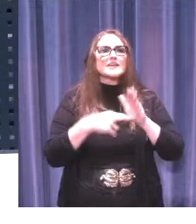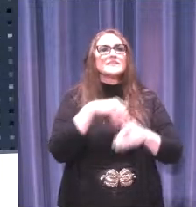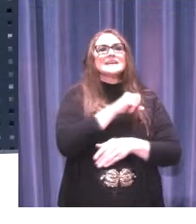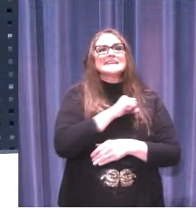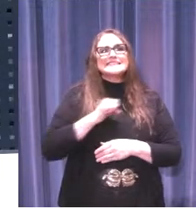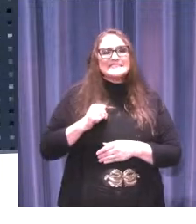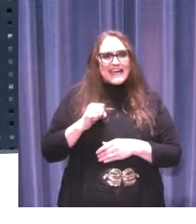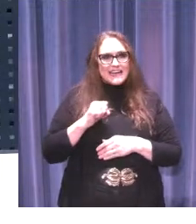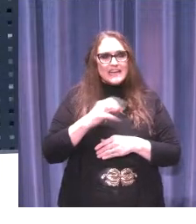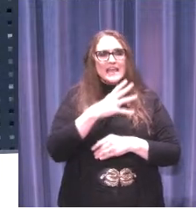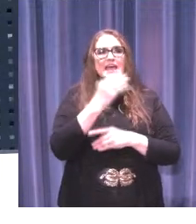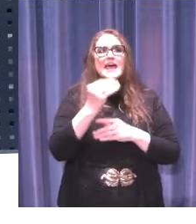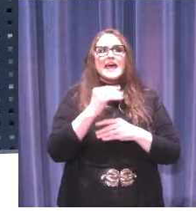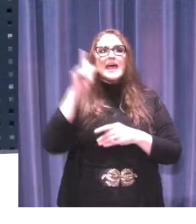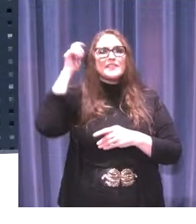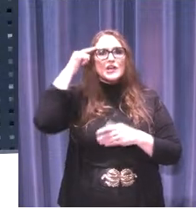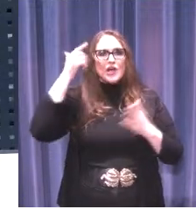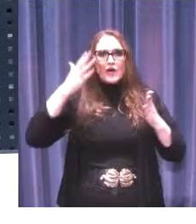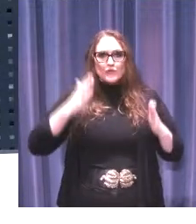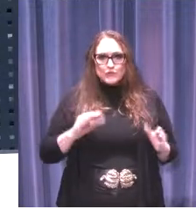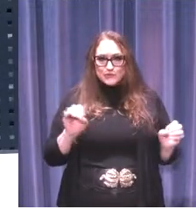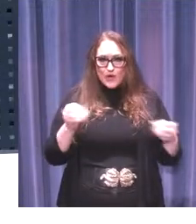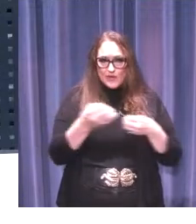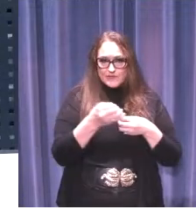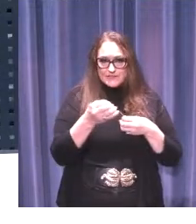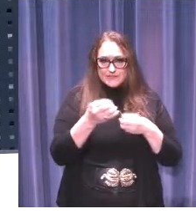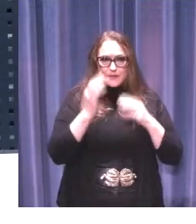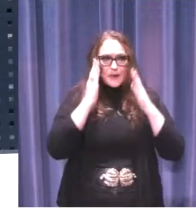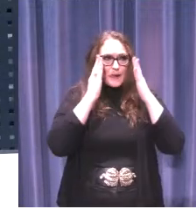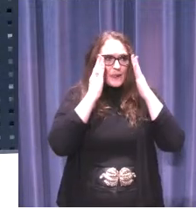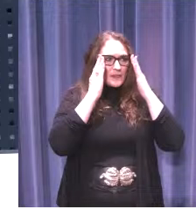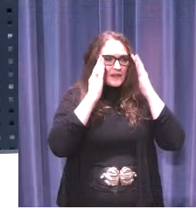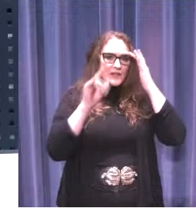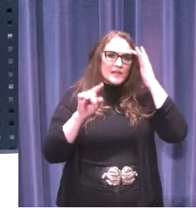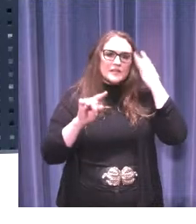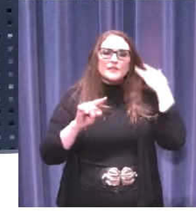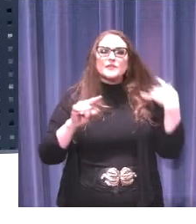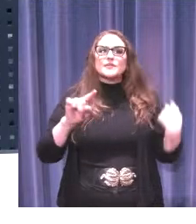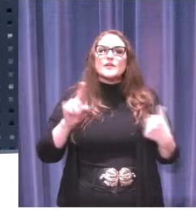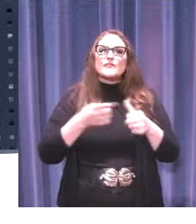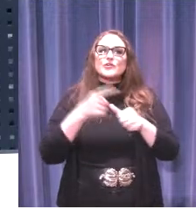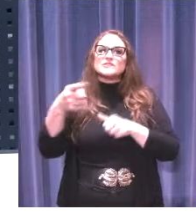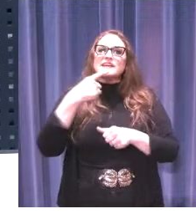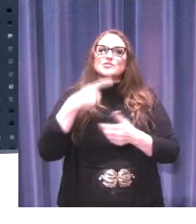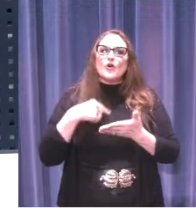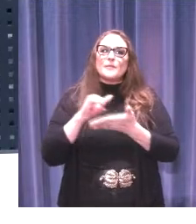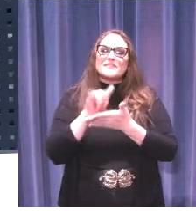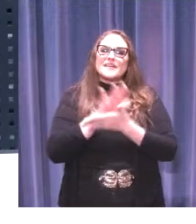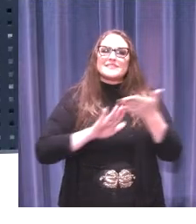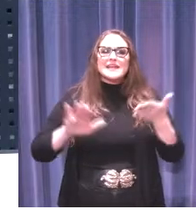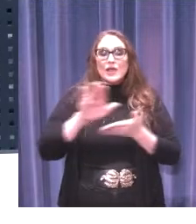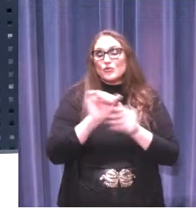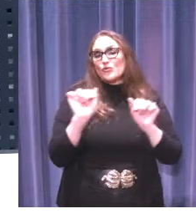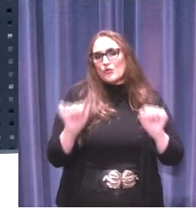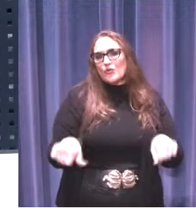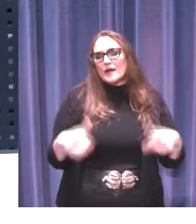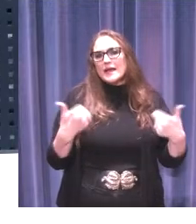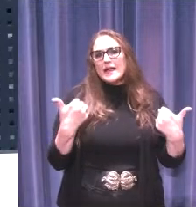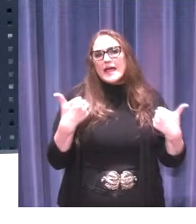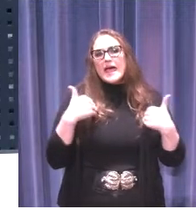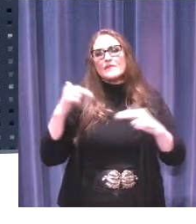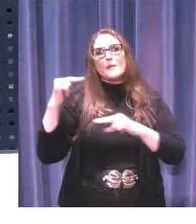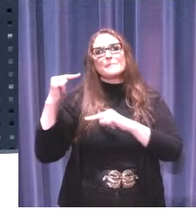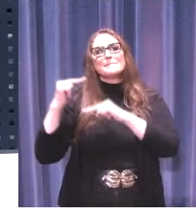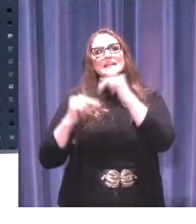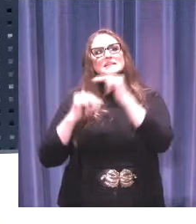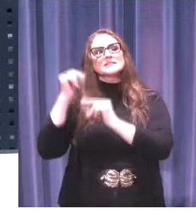and the governor's office. They first told me that that the college could have a